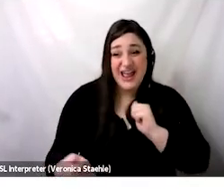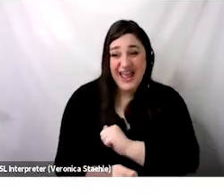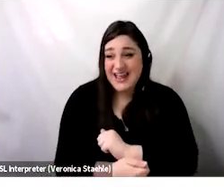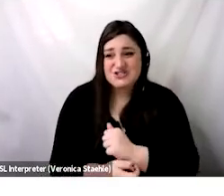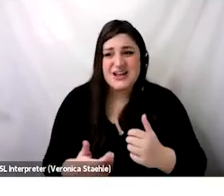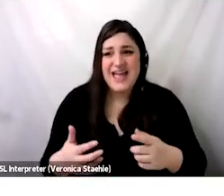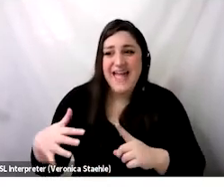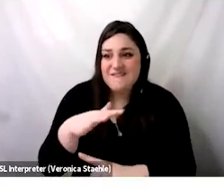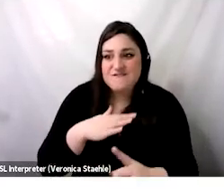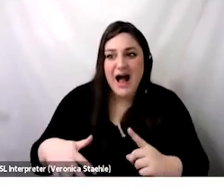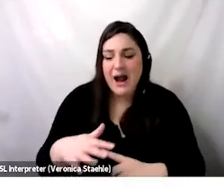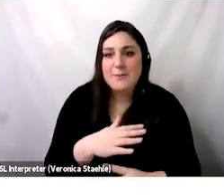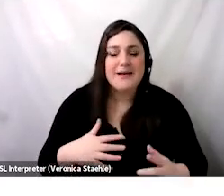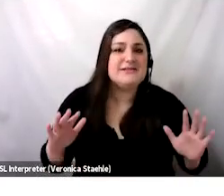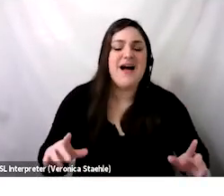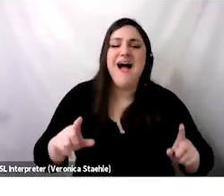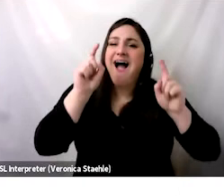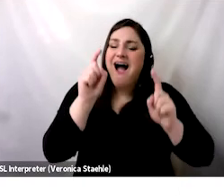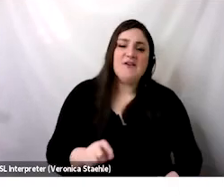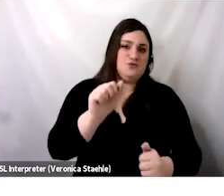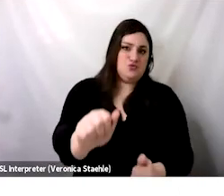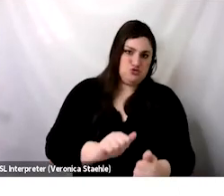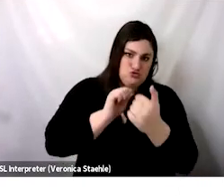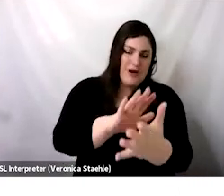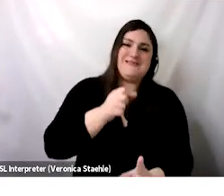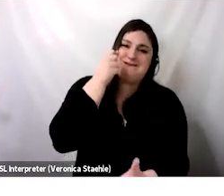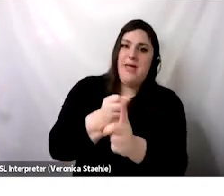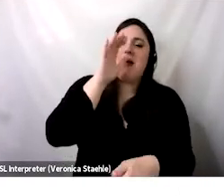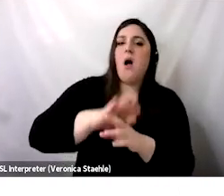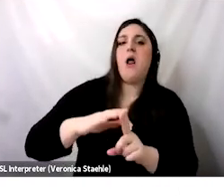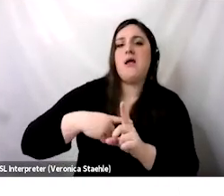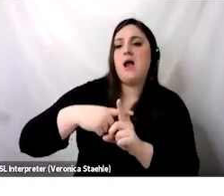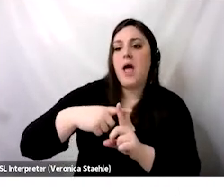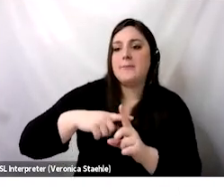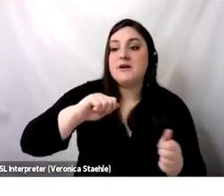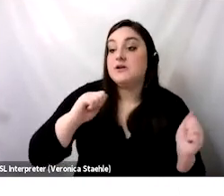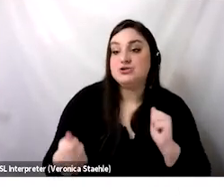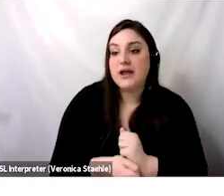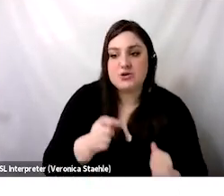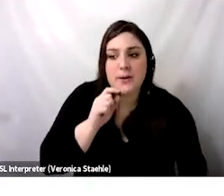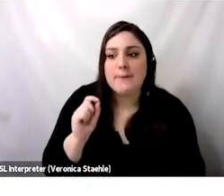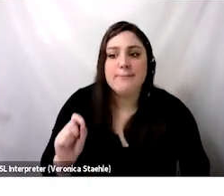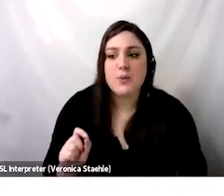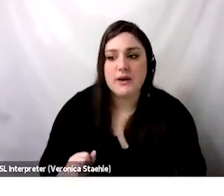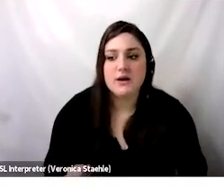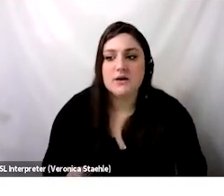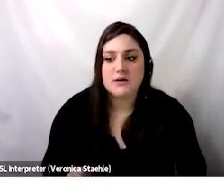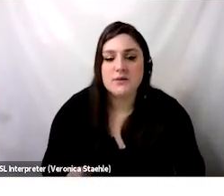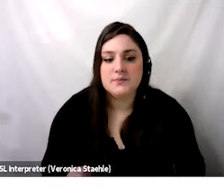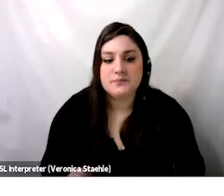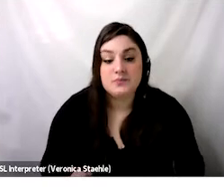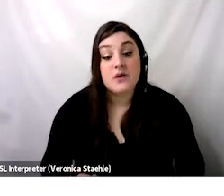effects of climate change must be addressed. Will history repeat itself by